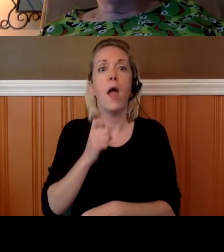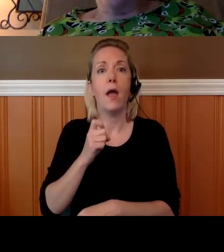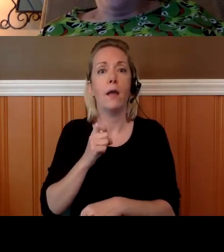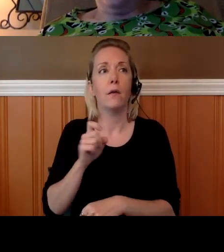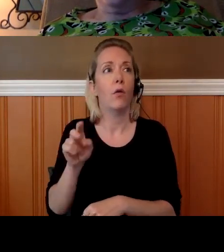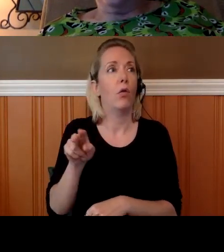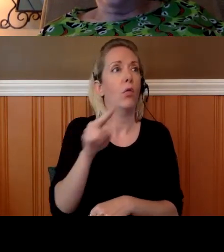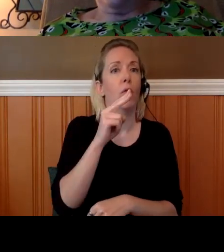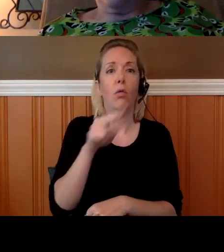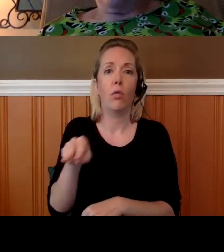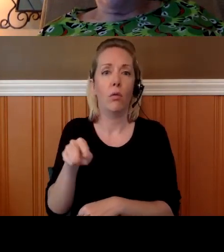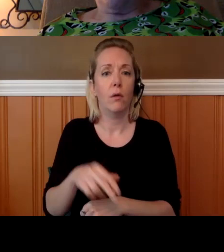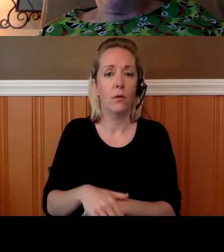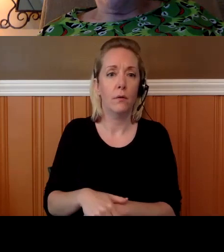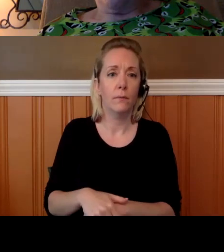the page?